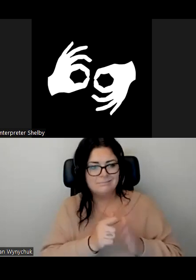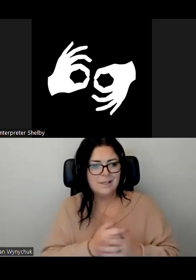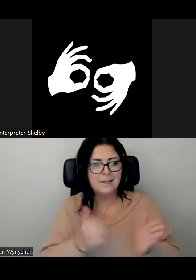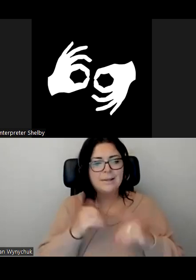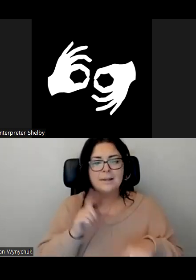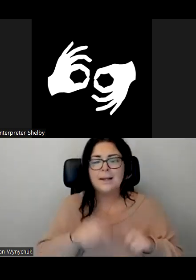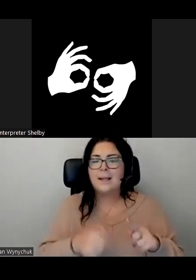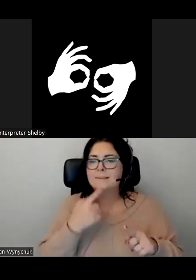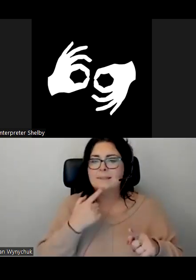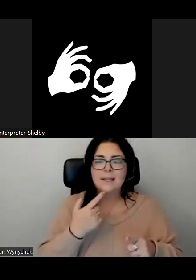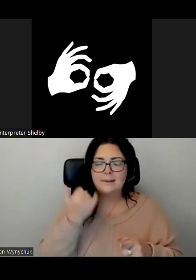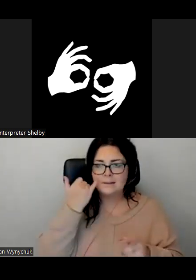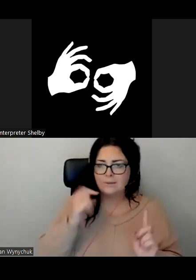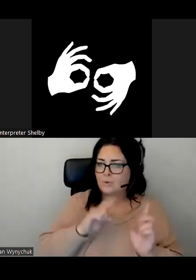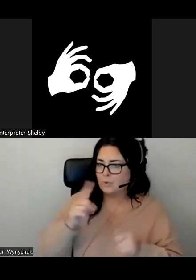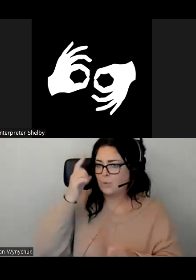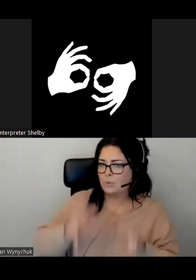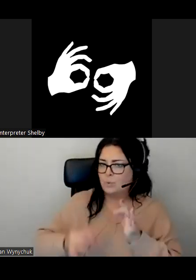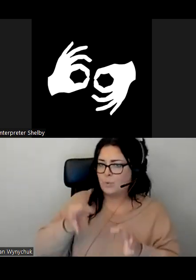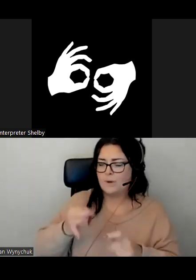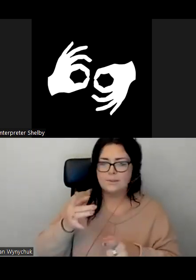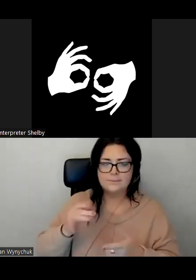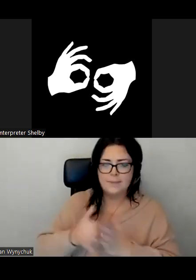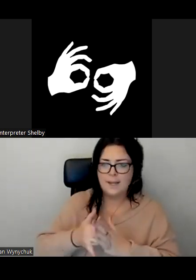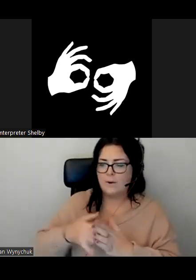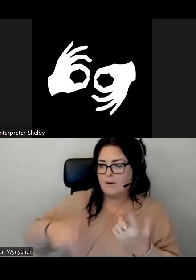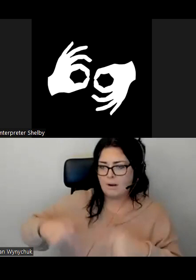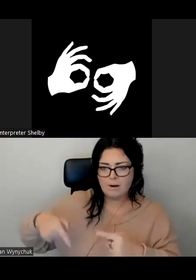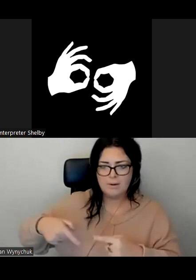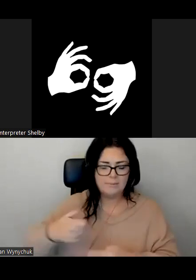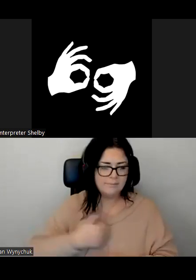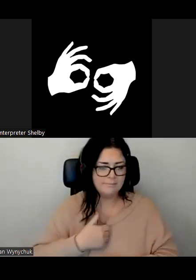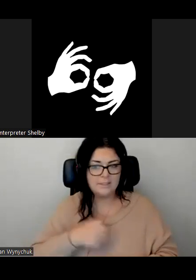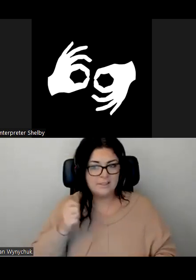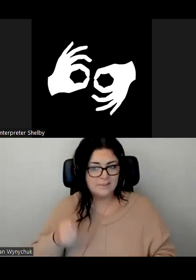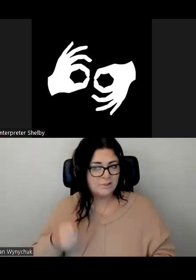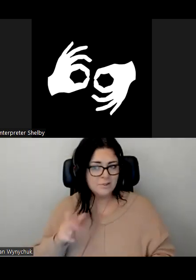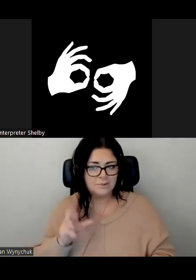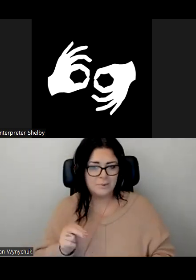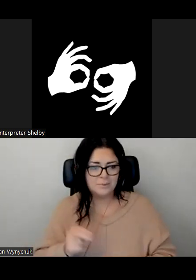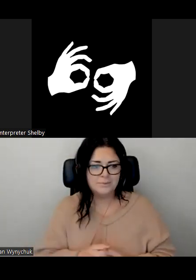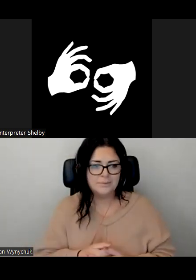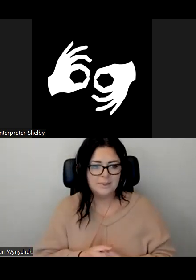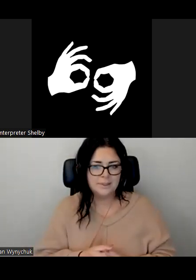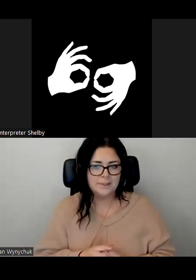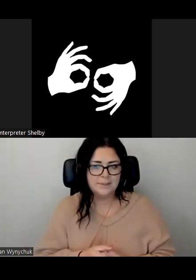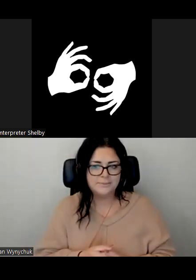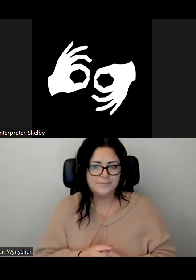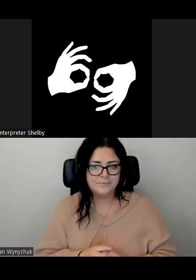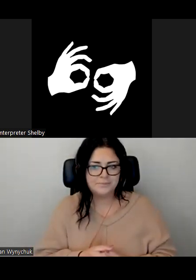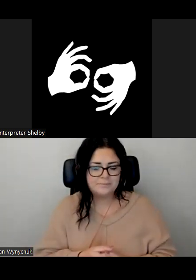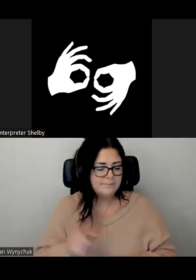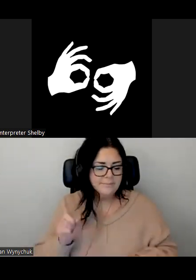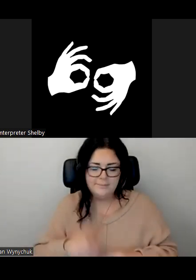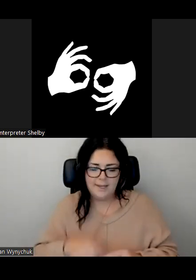you what to argue in a court of law. I'm not a judge. I can't do that. I'm not Matlock. I cannot tell